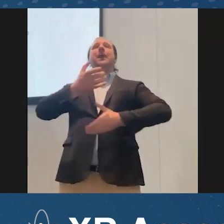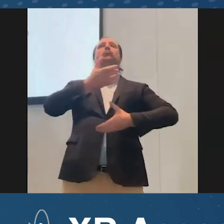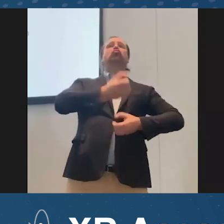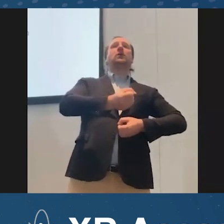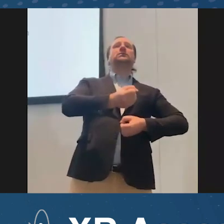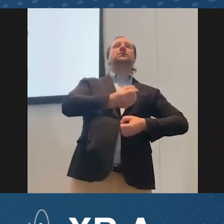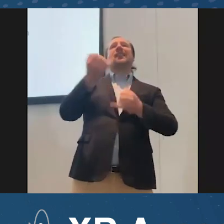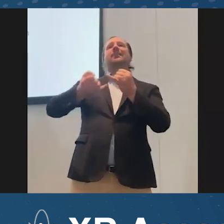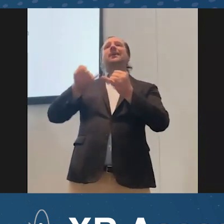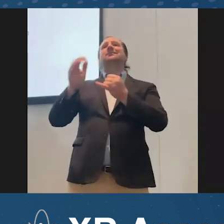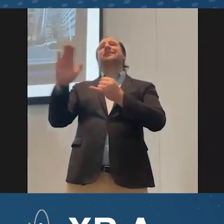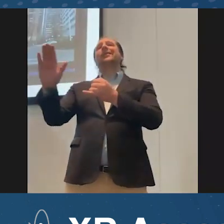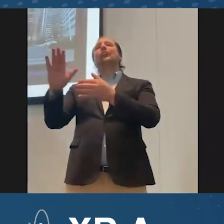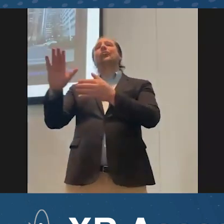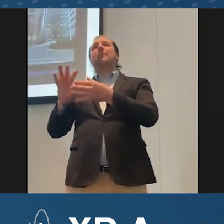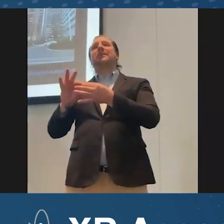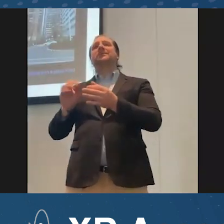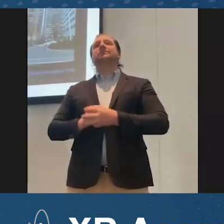comments.